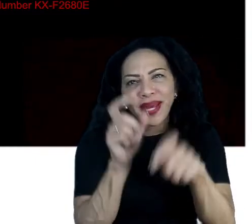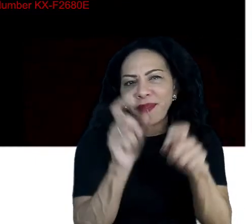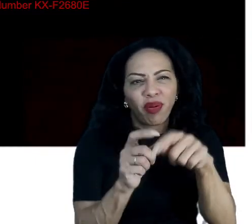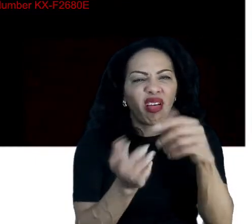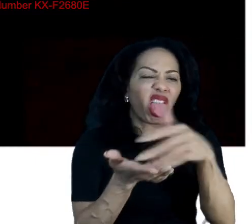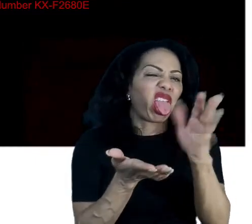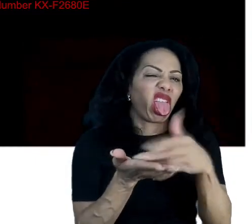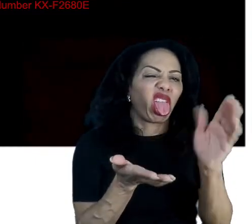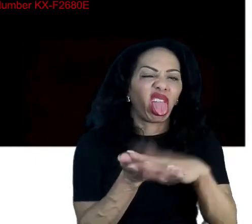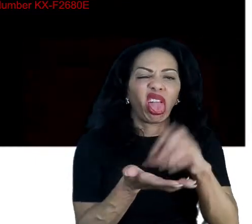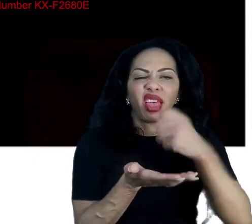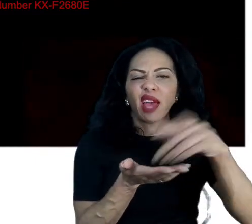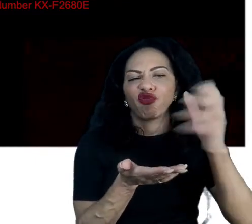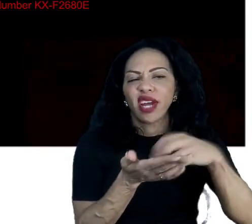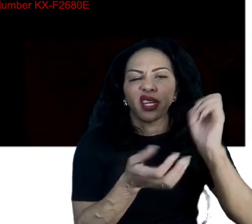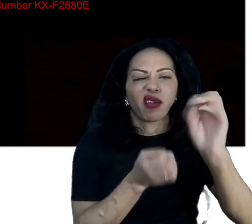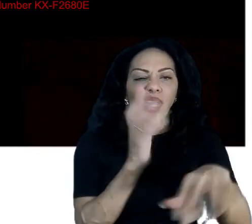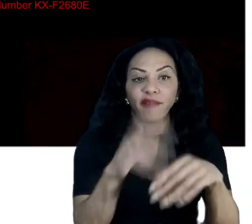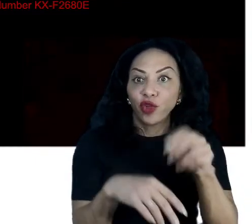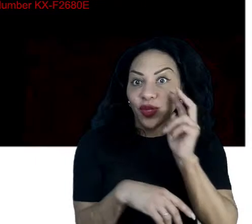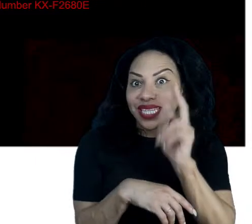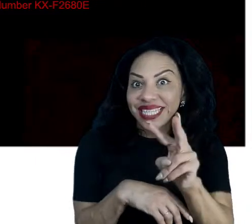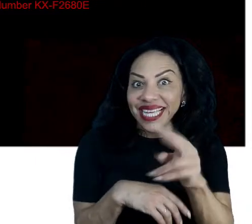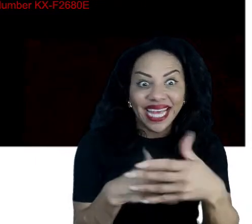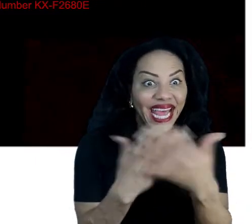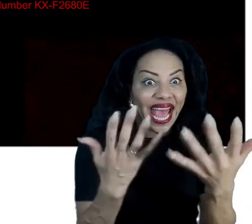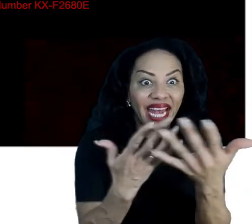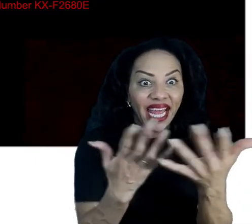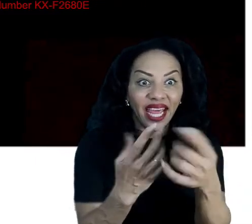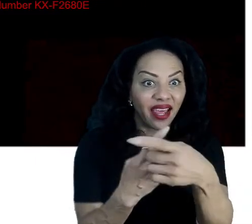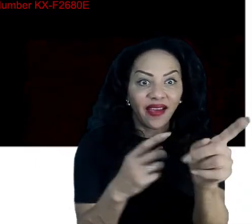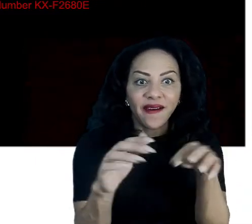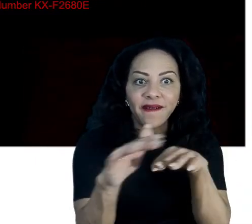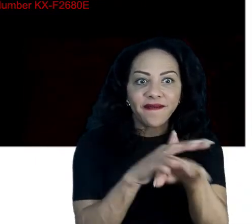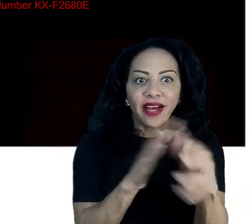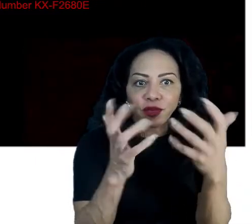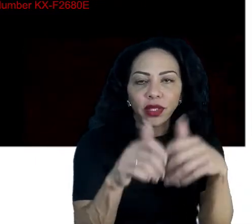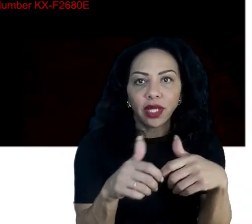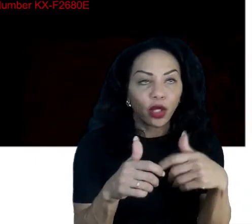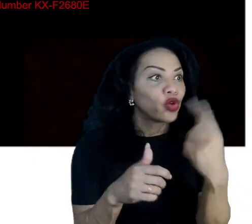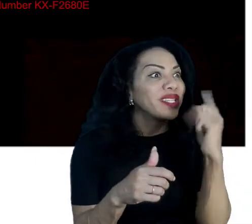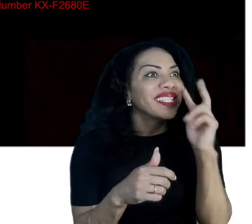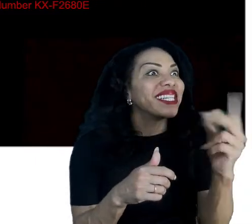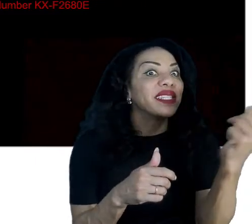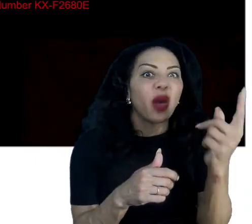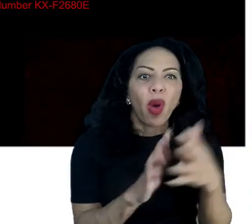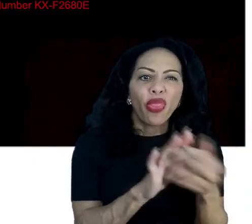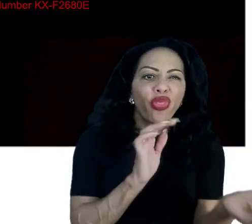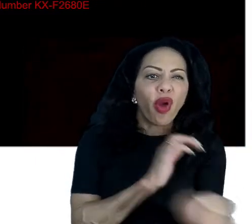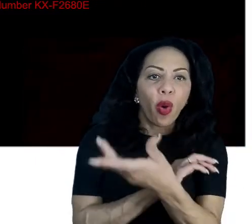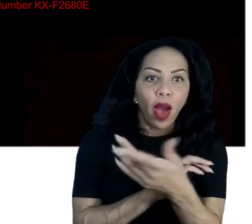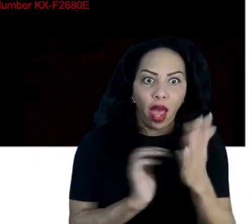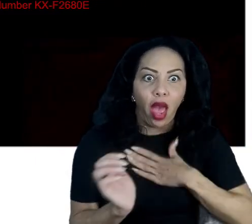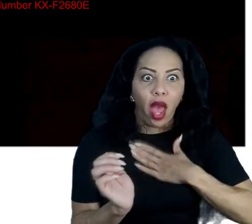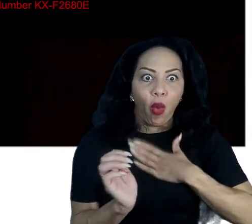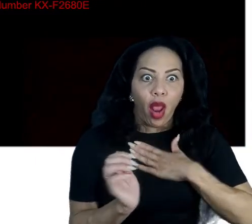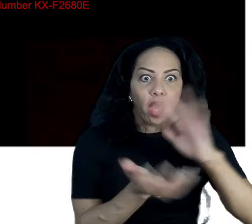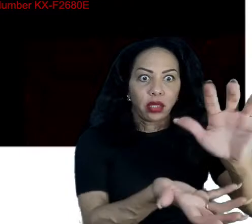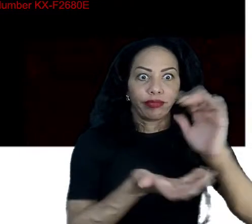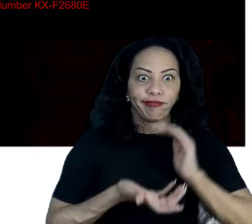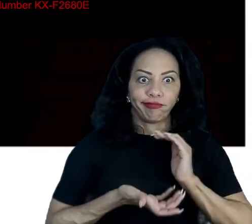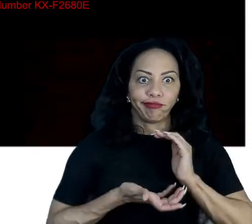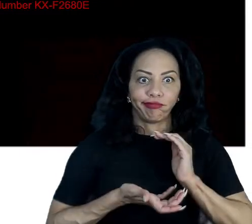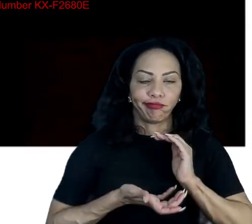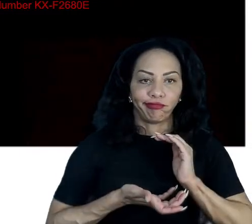moment. So if you spot any or anyone's chucking one out, I'd really love that. And so